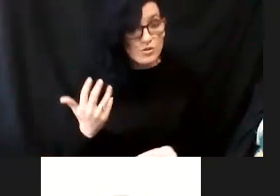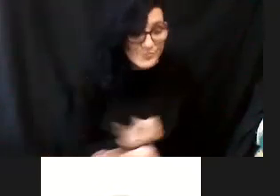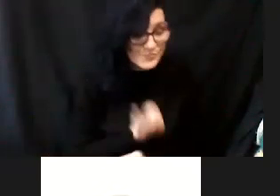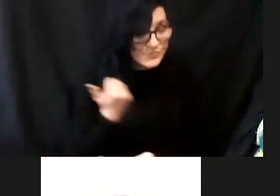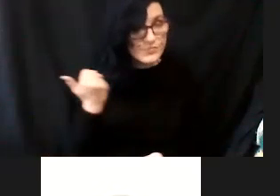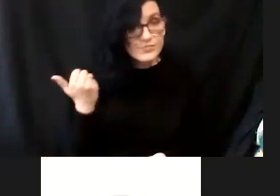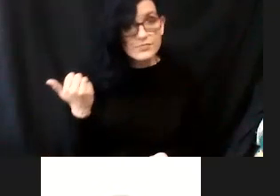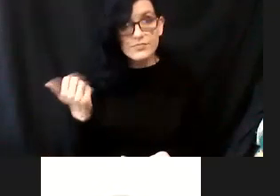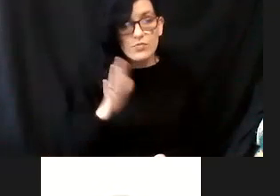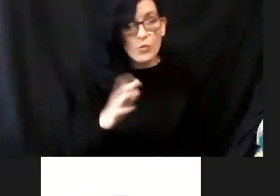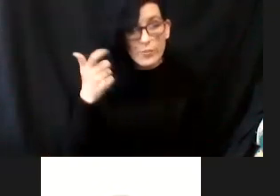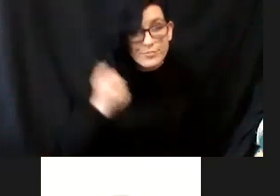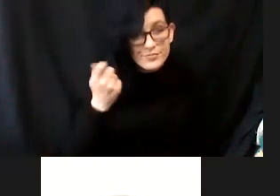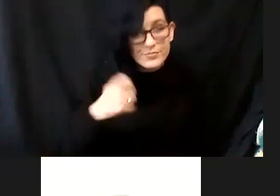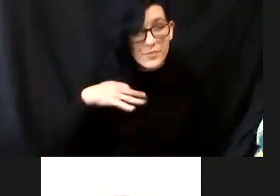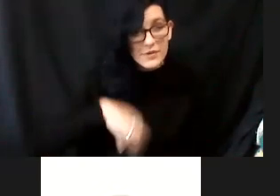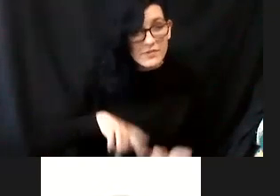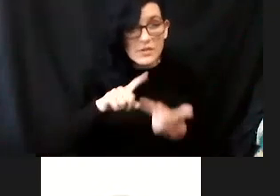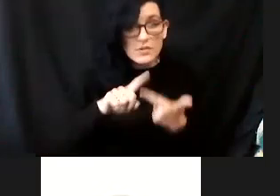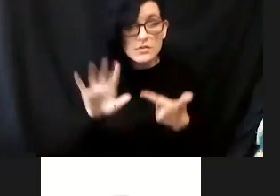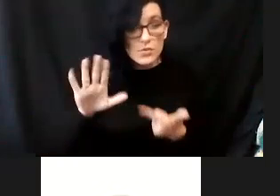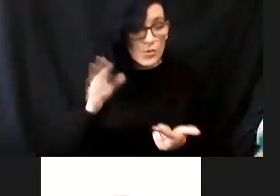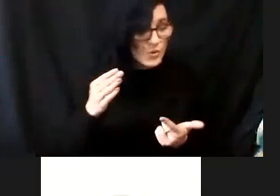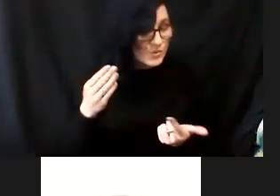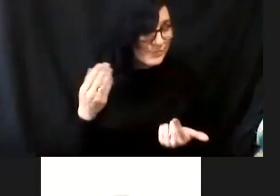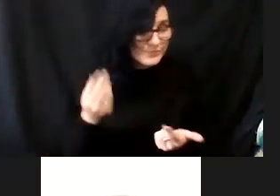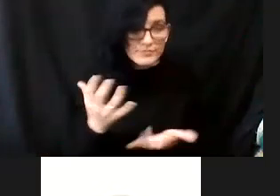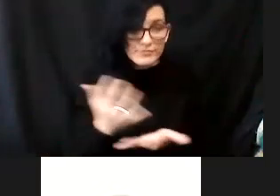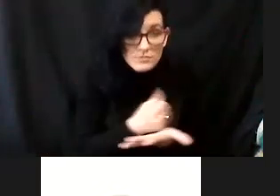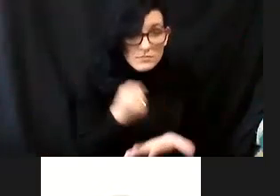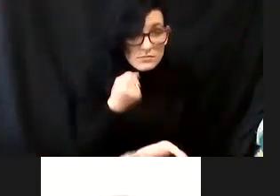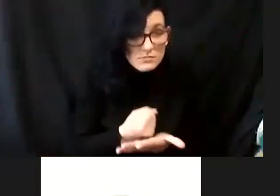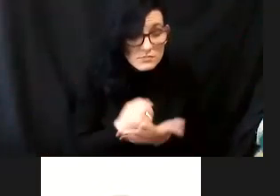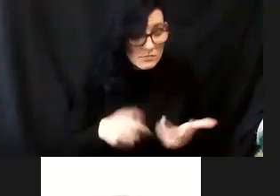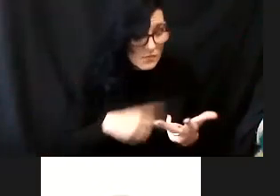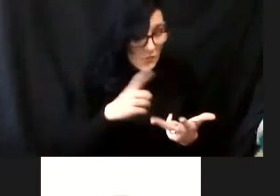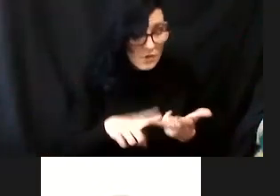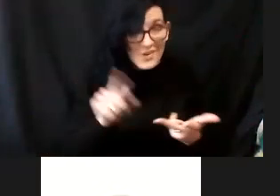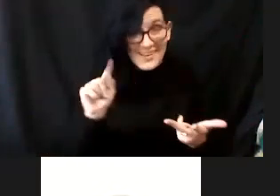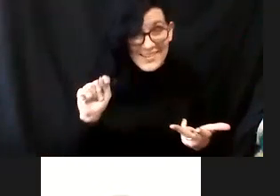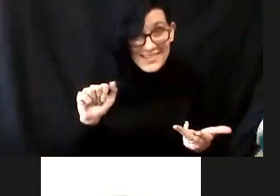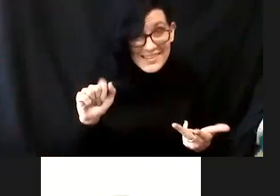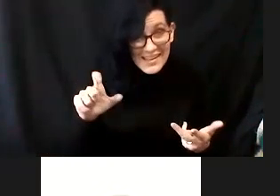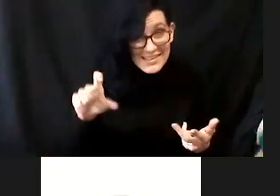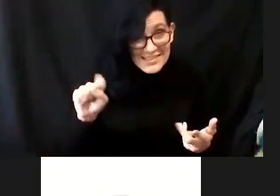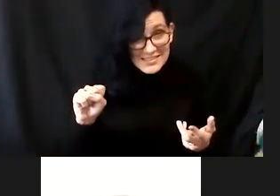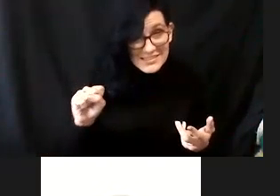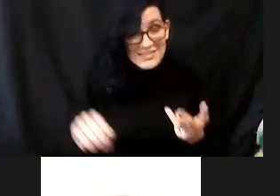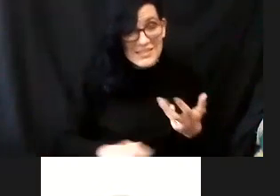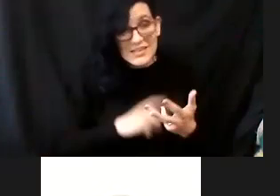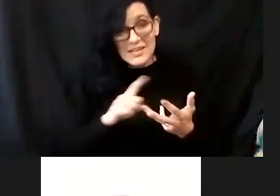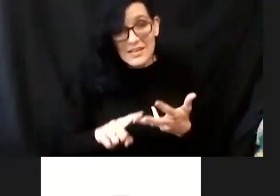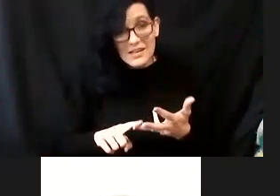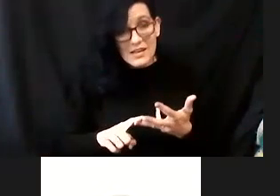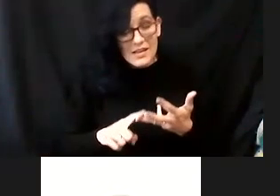garnish those. If you are receiving a tax refund, they can go ahead and capture